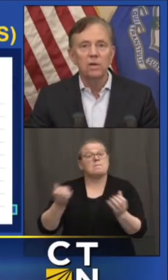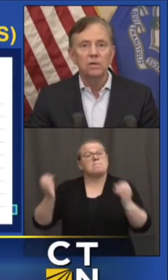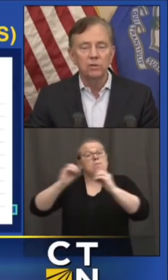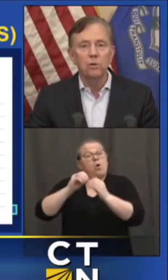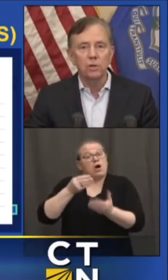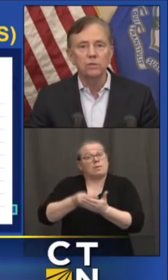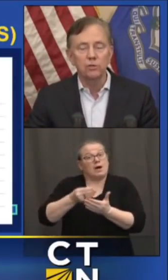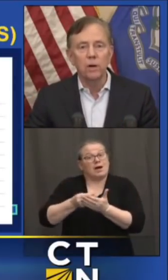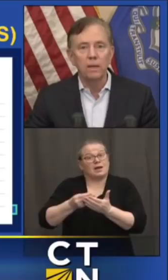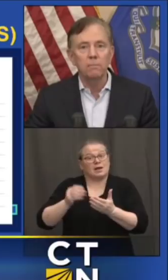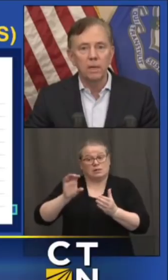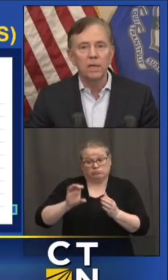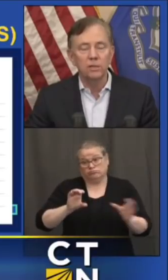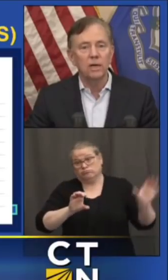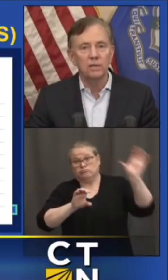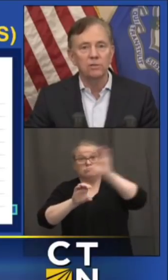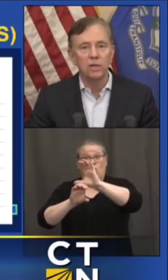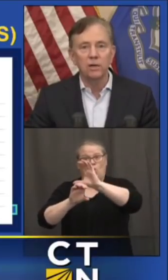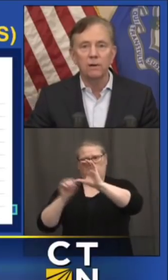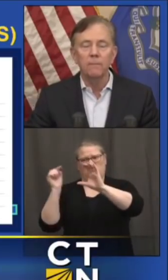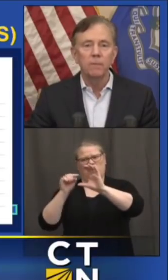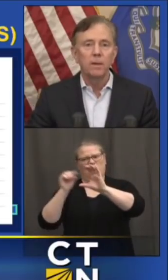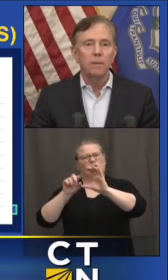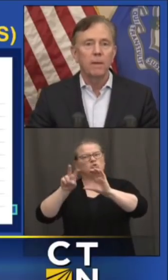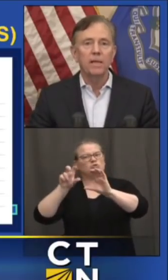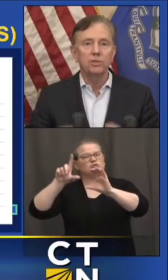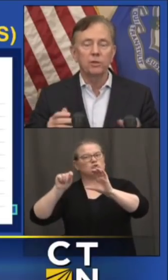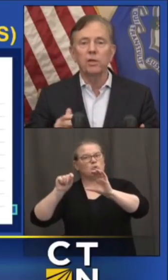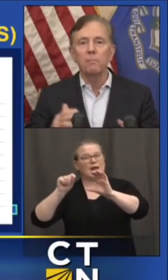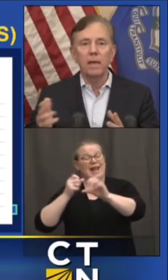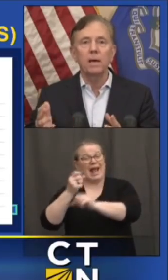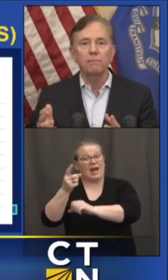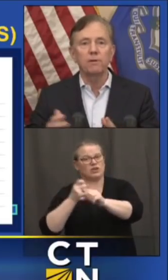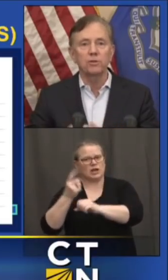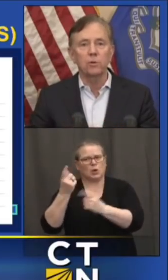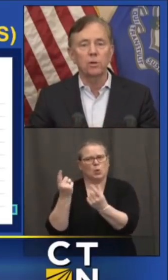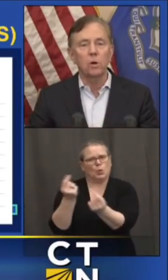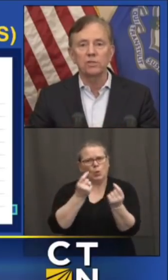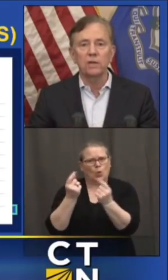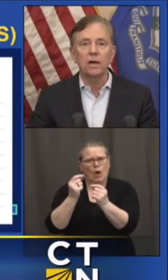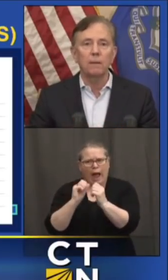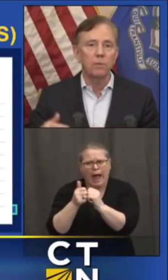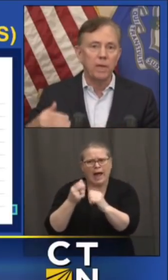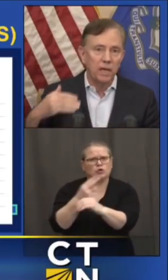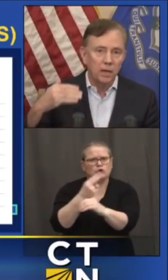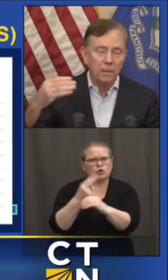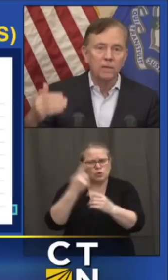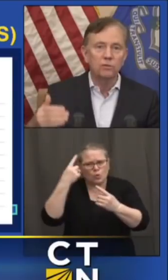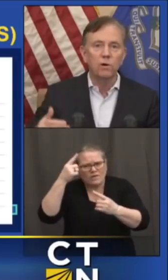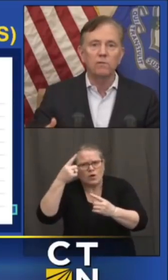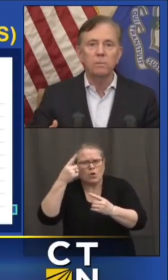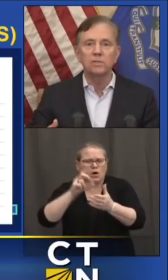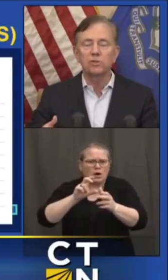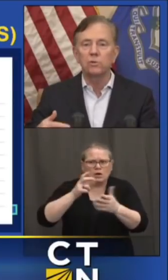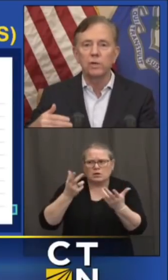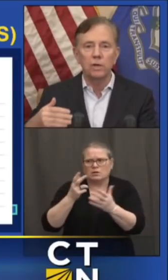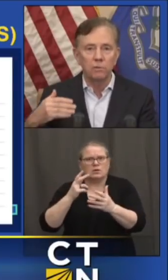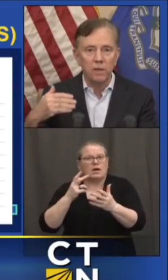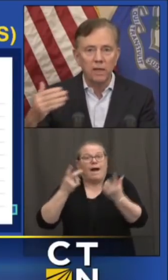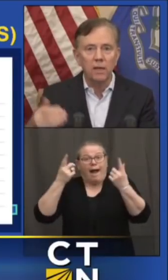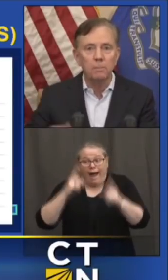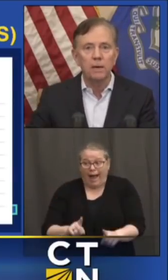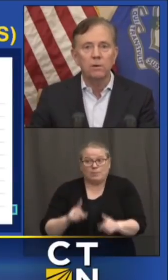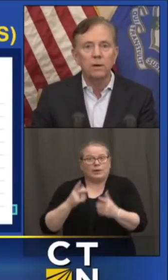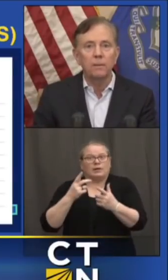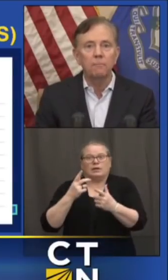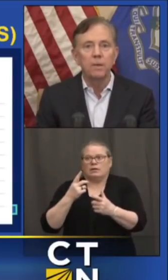additional $220 million a year. Making sure you make up for sort of lost time, thinking about a 12-month school year,